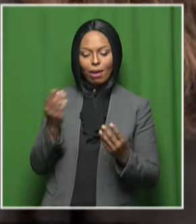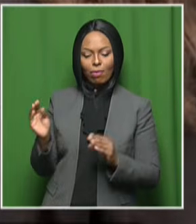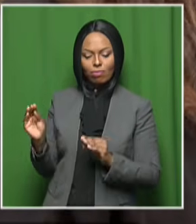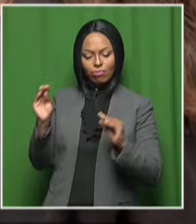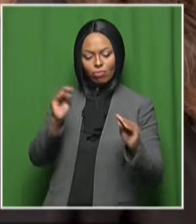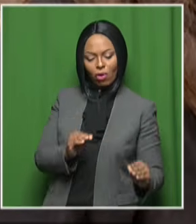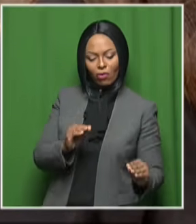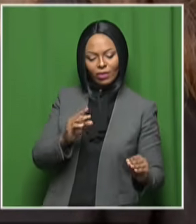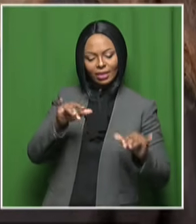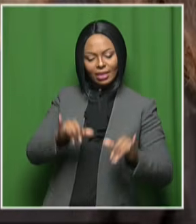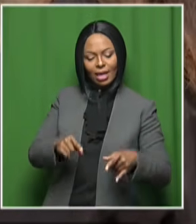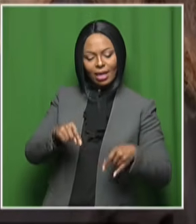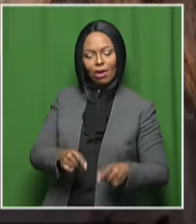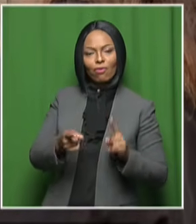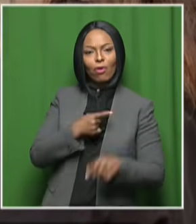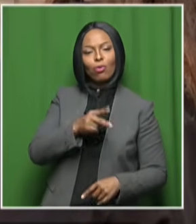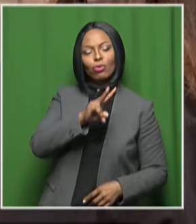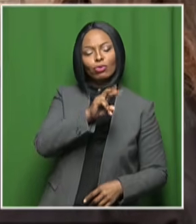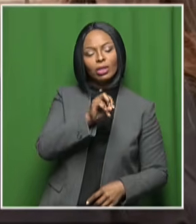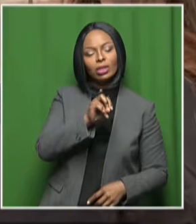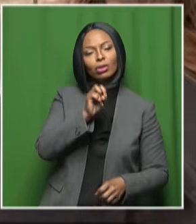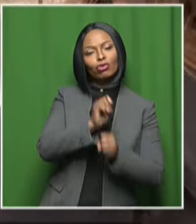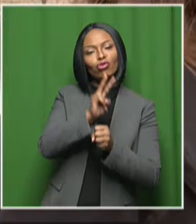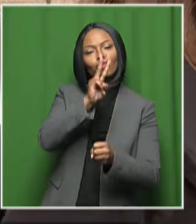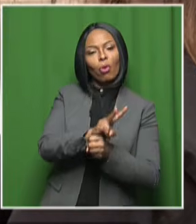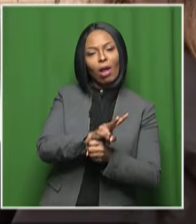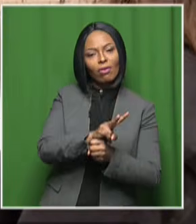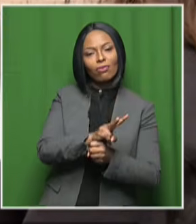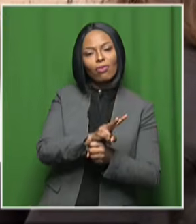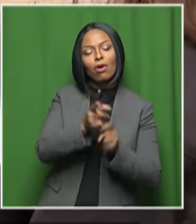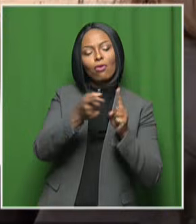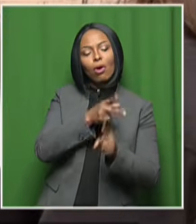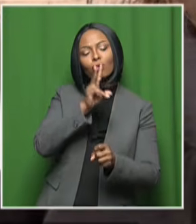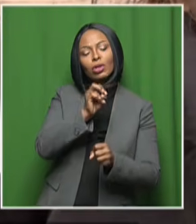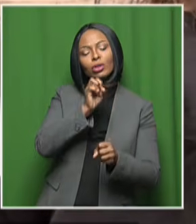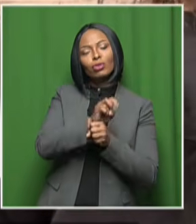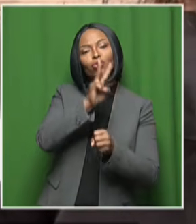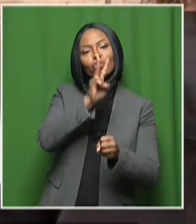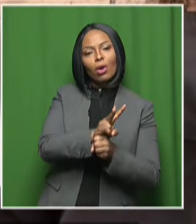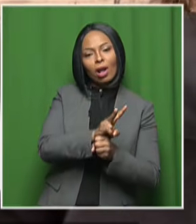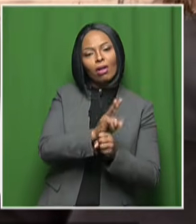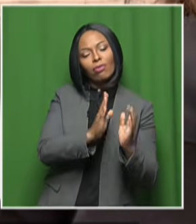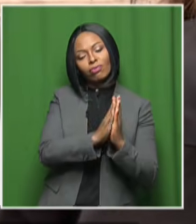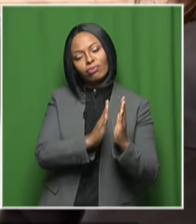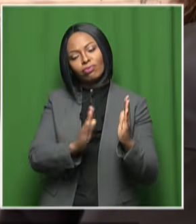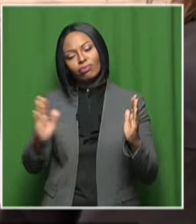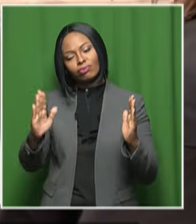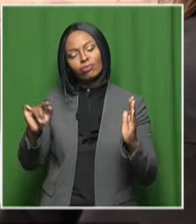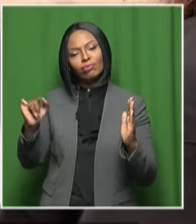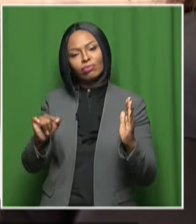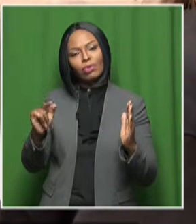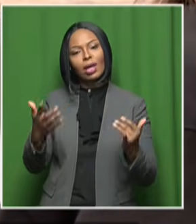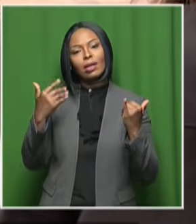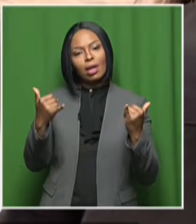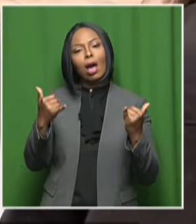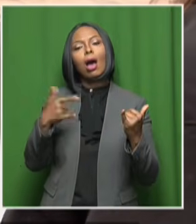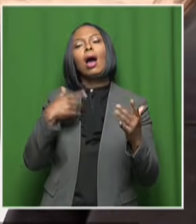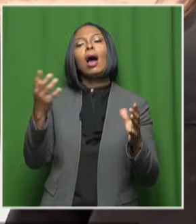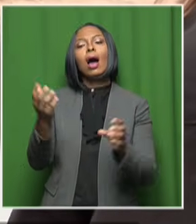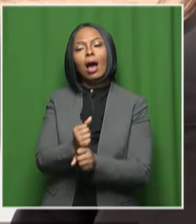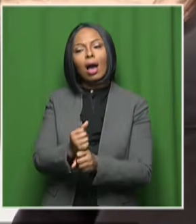in 2012, and in 2012 I was made aware that Knysna has